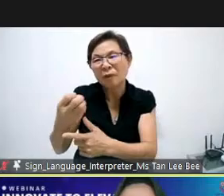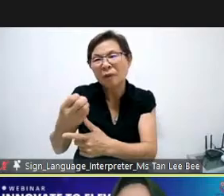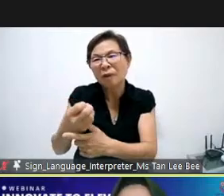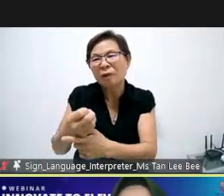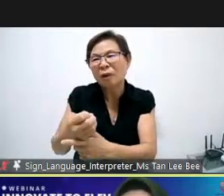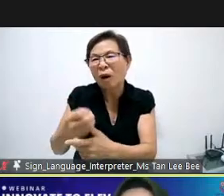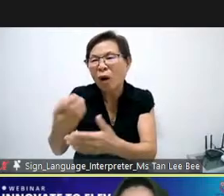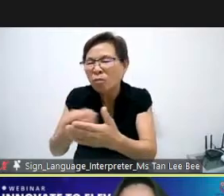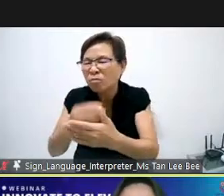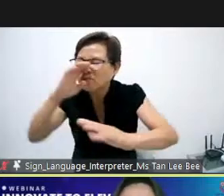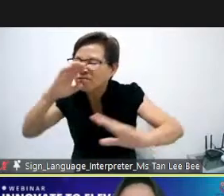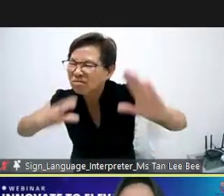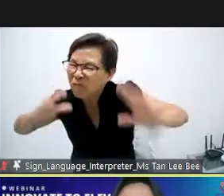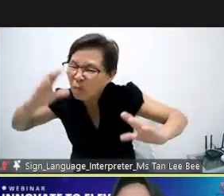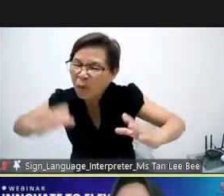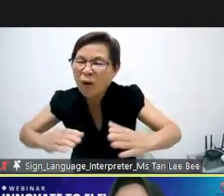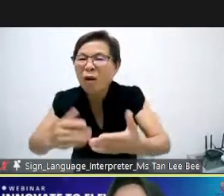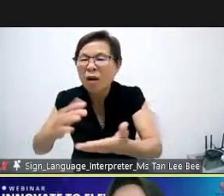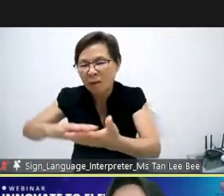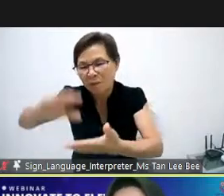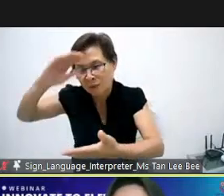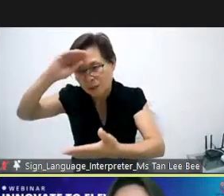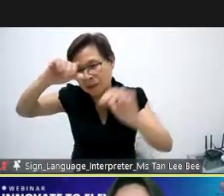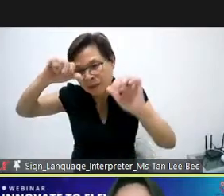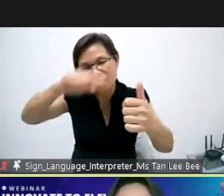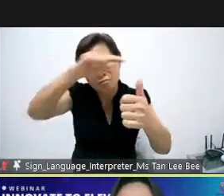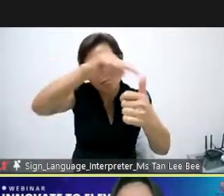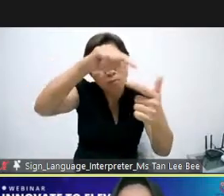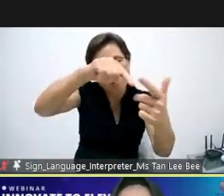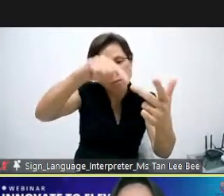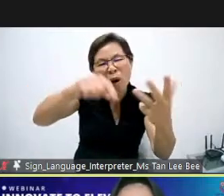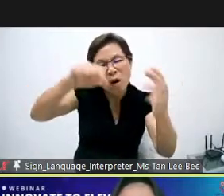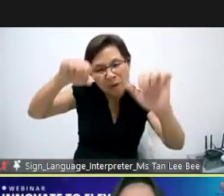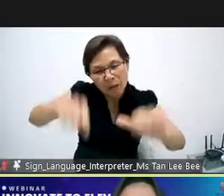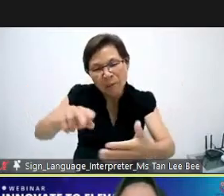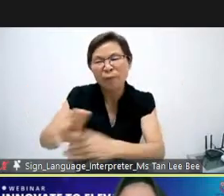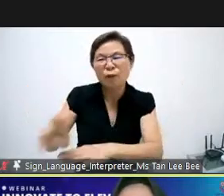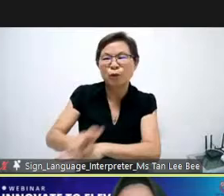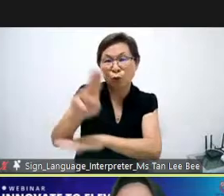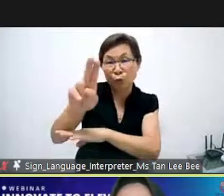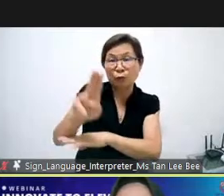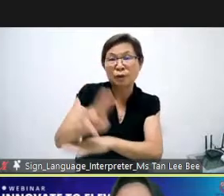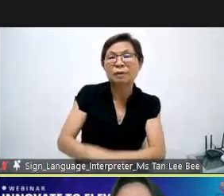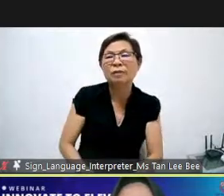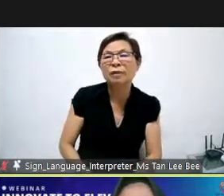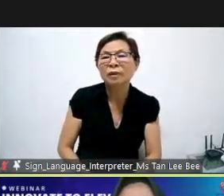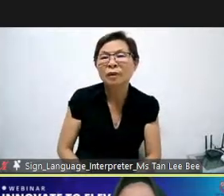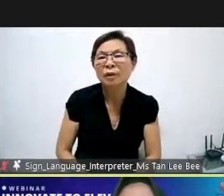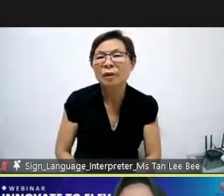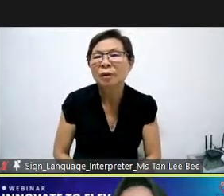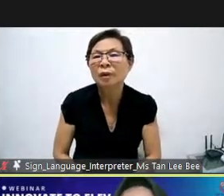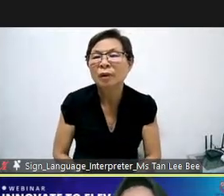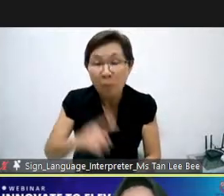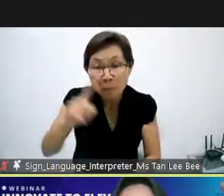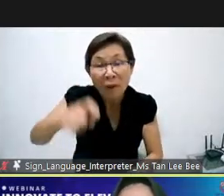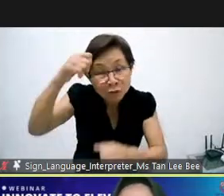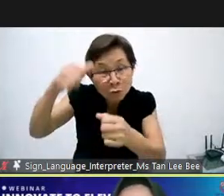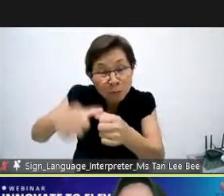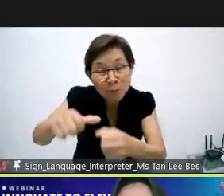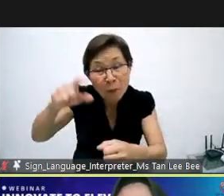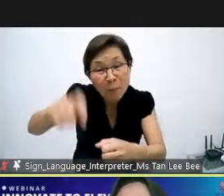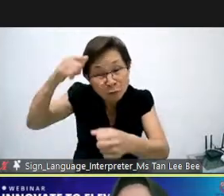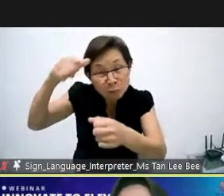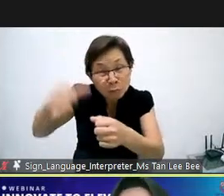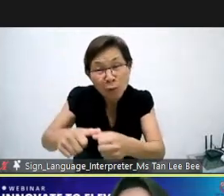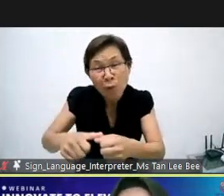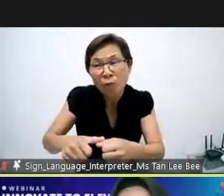eliminating an element learning that can be used. But what we need to remember is that no matter how well